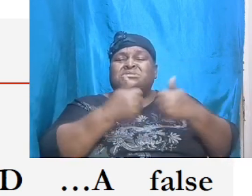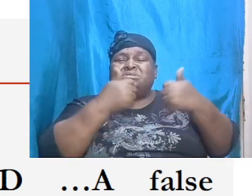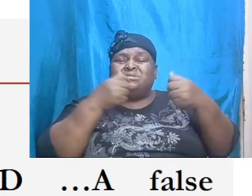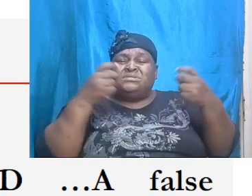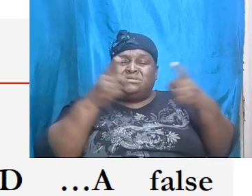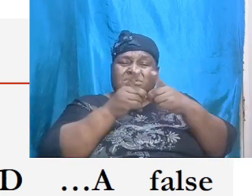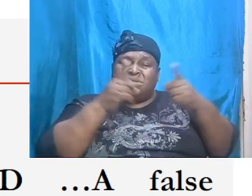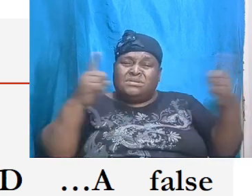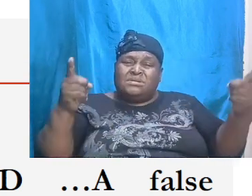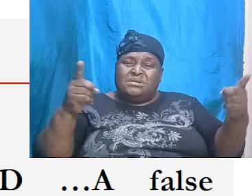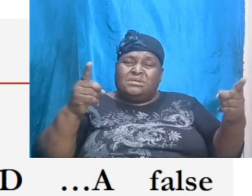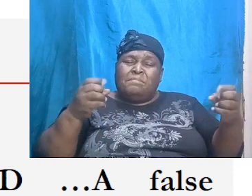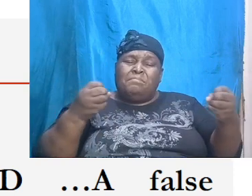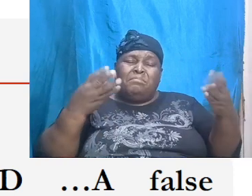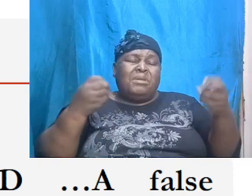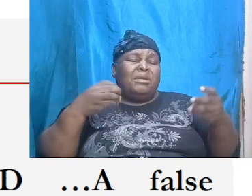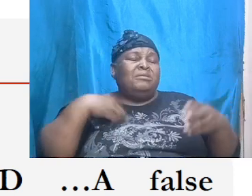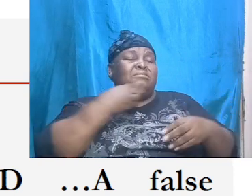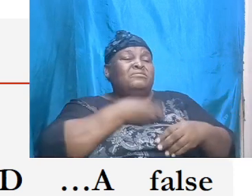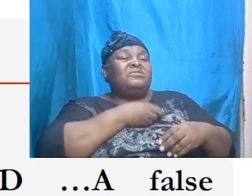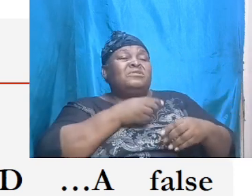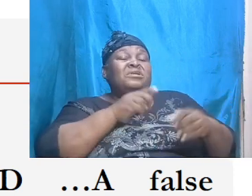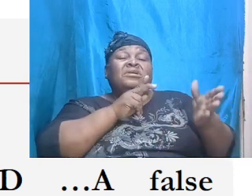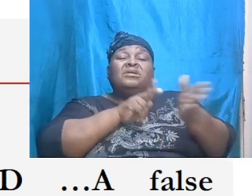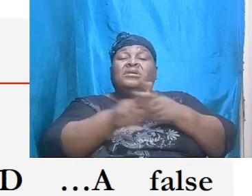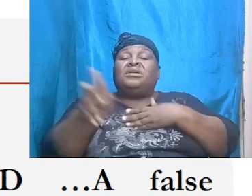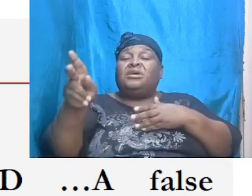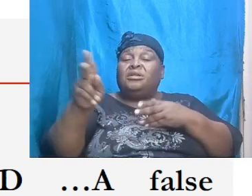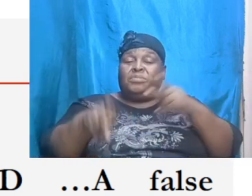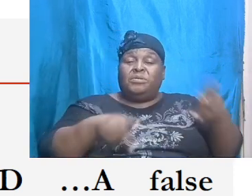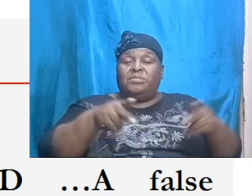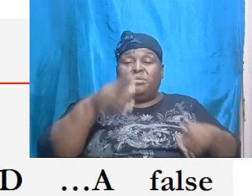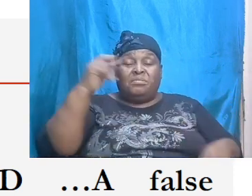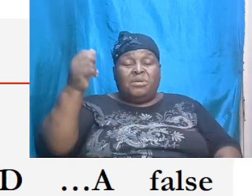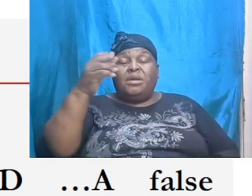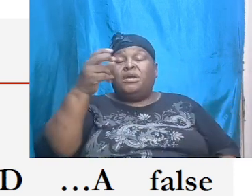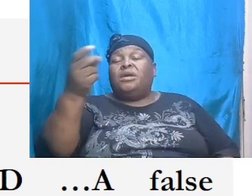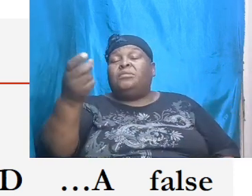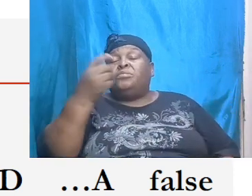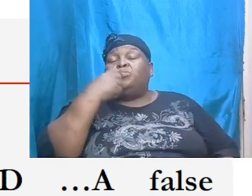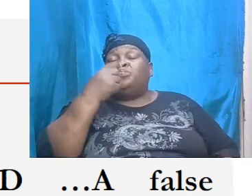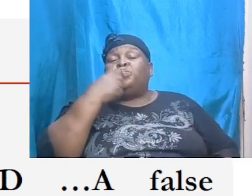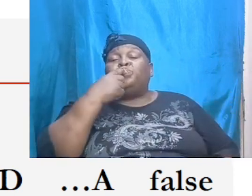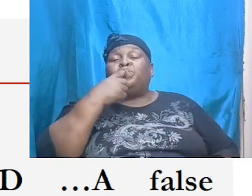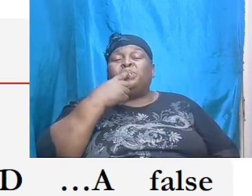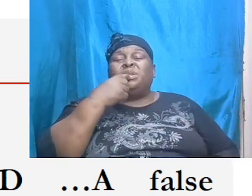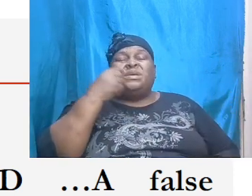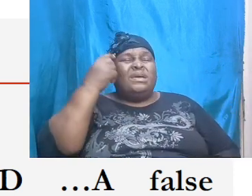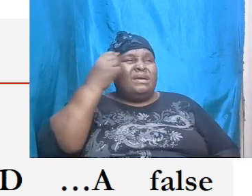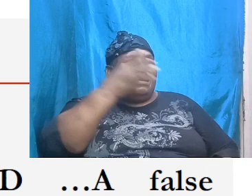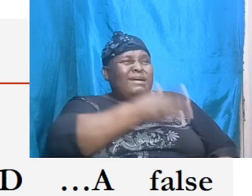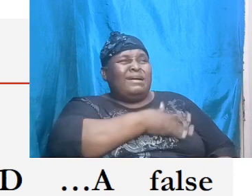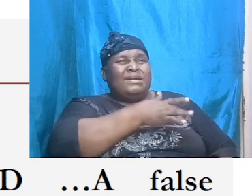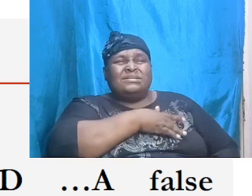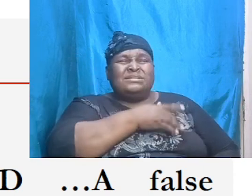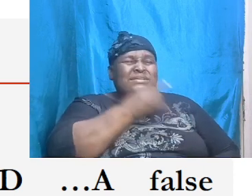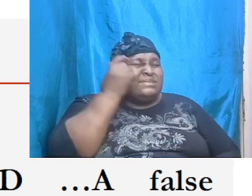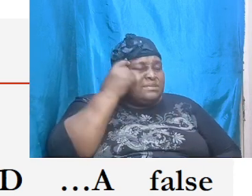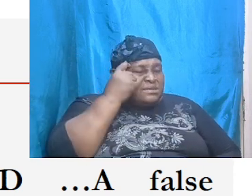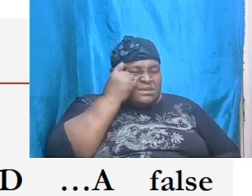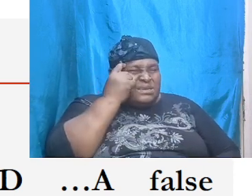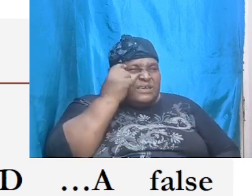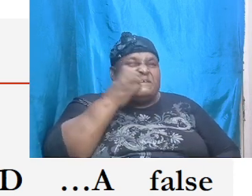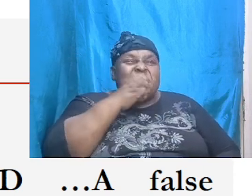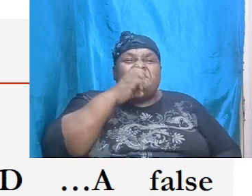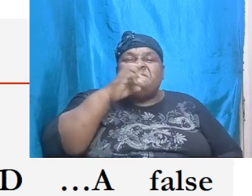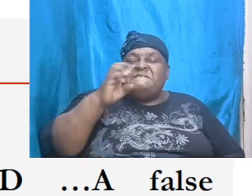kill people by our mouth. Amen. Heart that devise evil plan. You sit down and you think some wicked things we're going to do to the brethren. Amen. Even